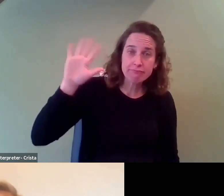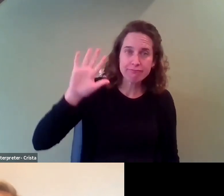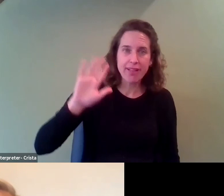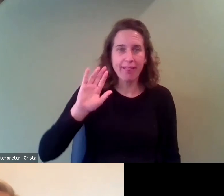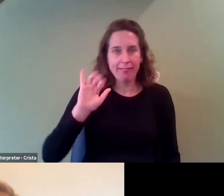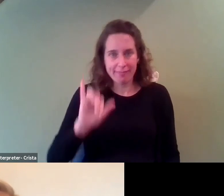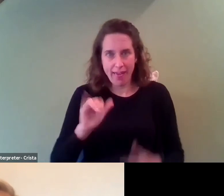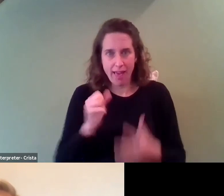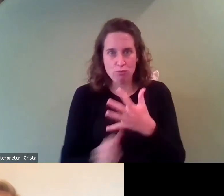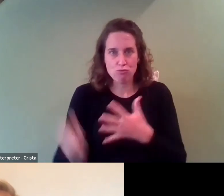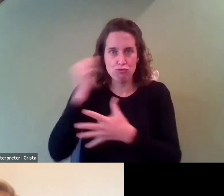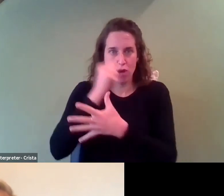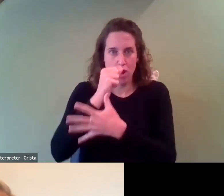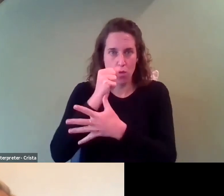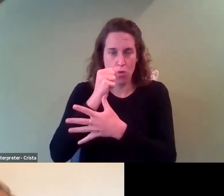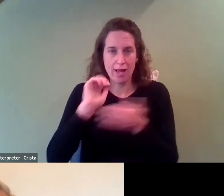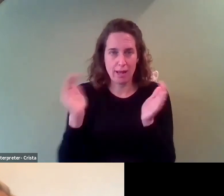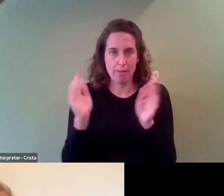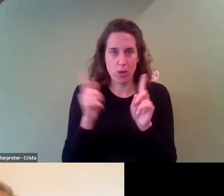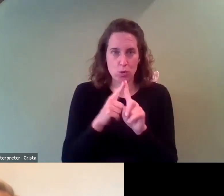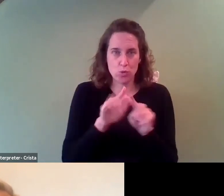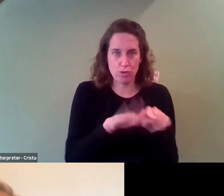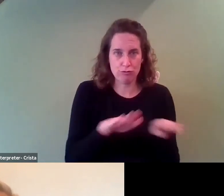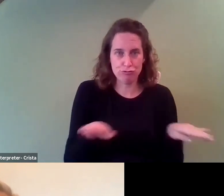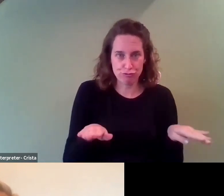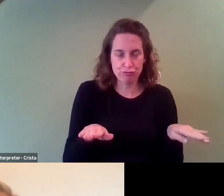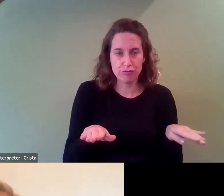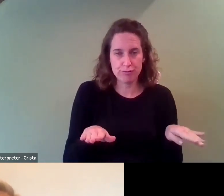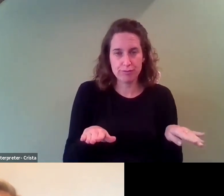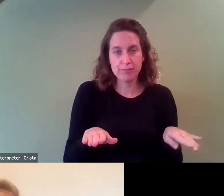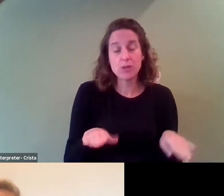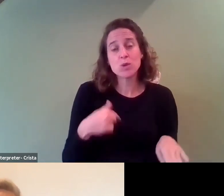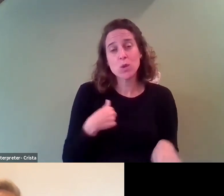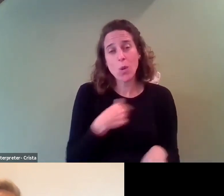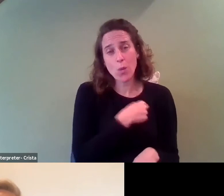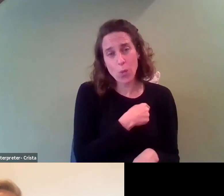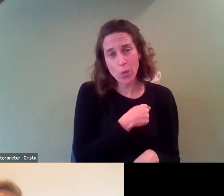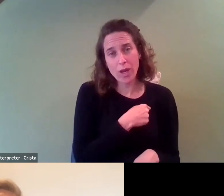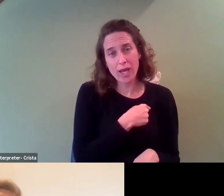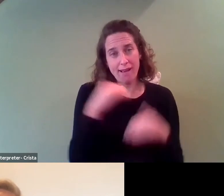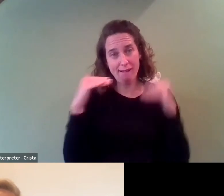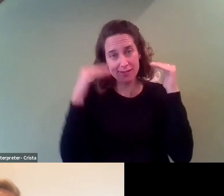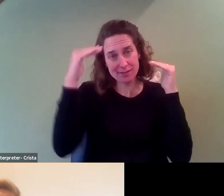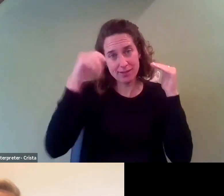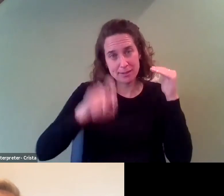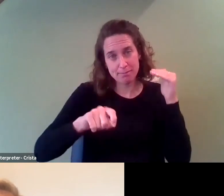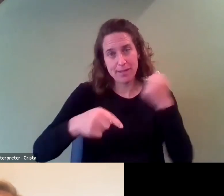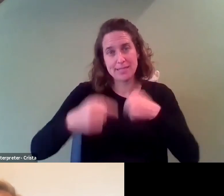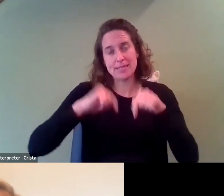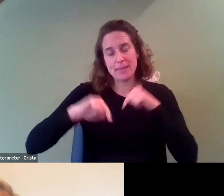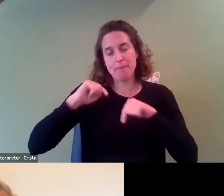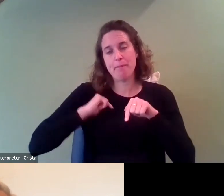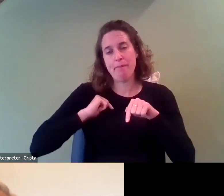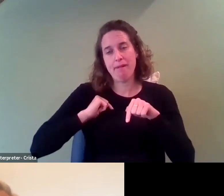takes priority over them. And so I think that we have to take a step back and not only, you